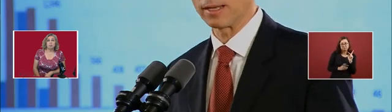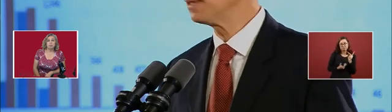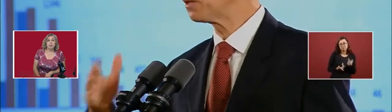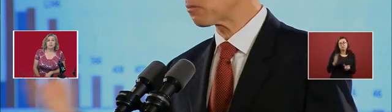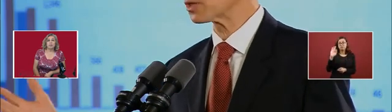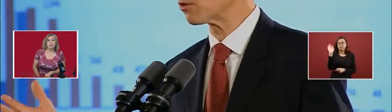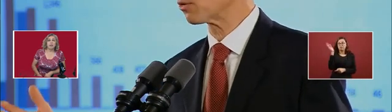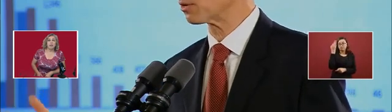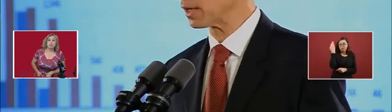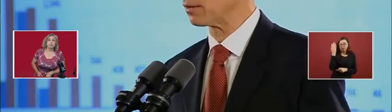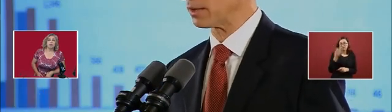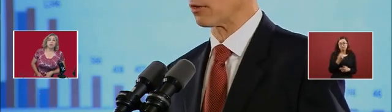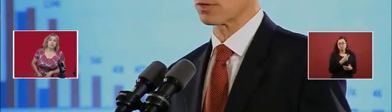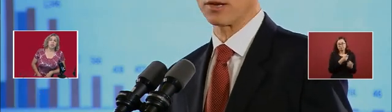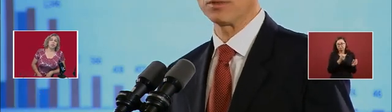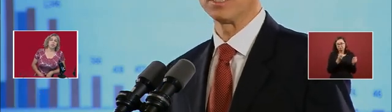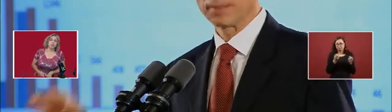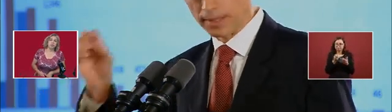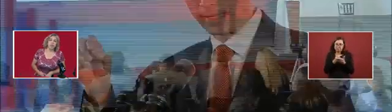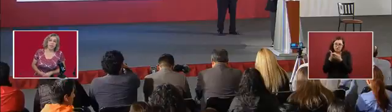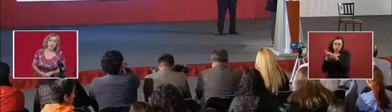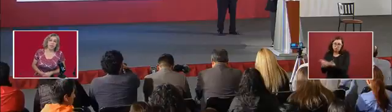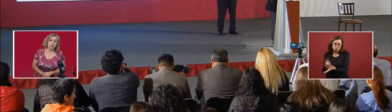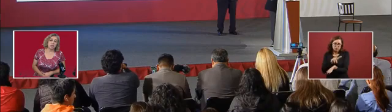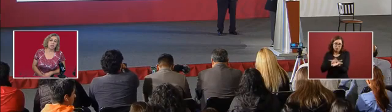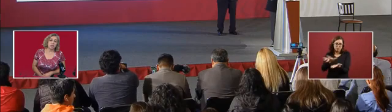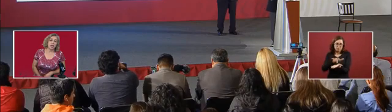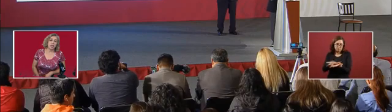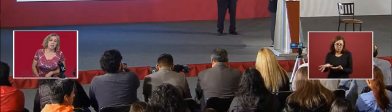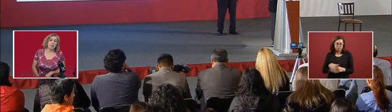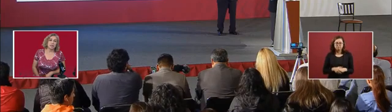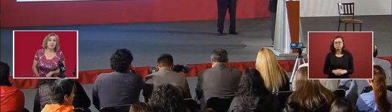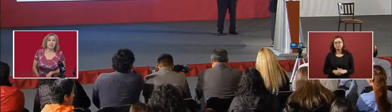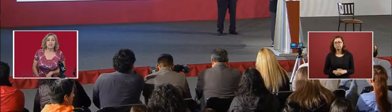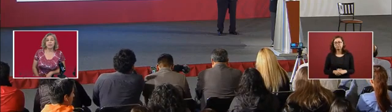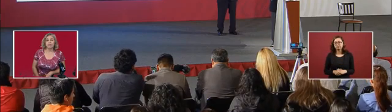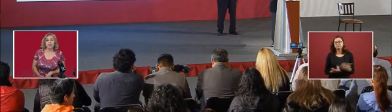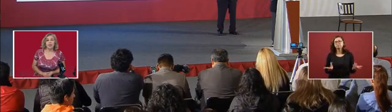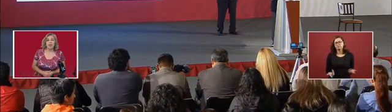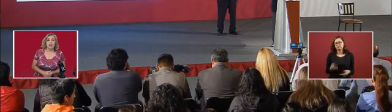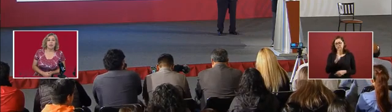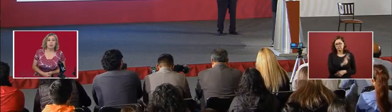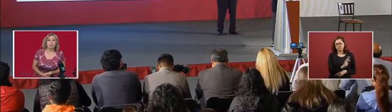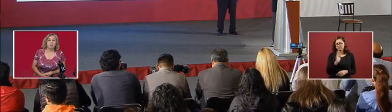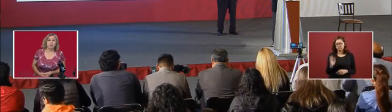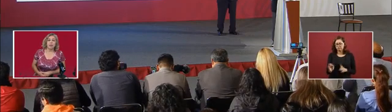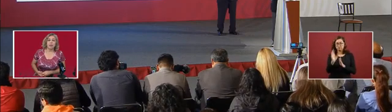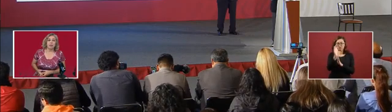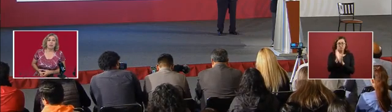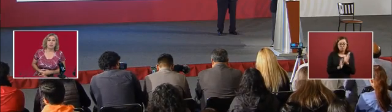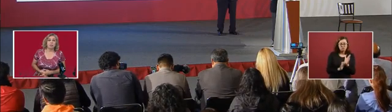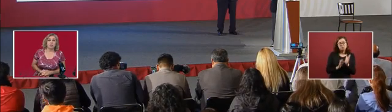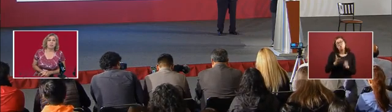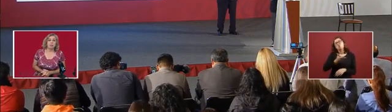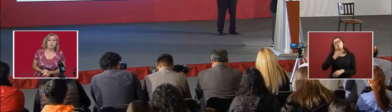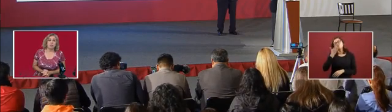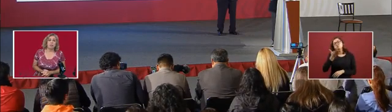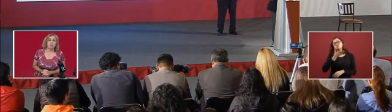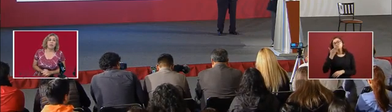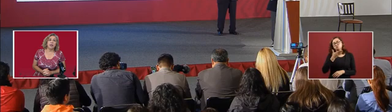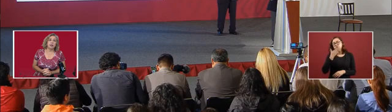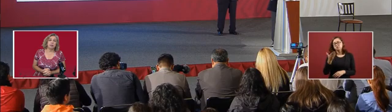of control, then they have the federal government will come in with technical personnel and then